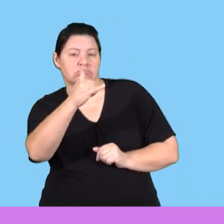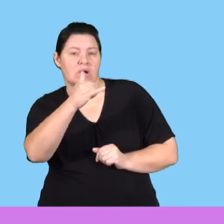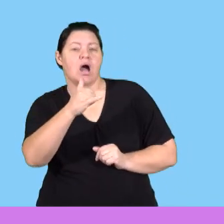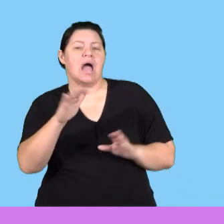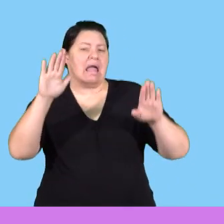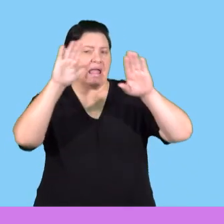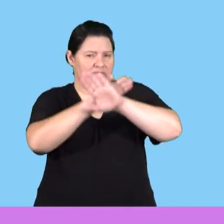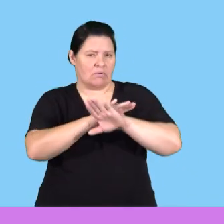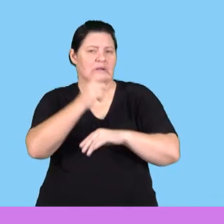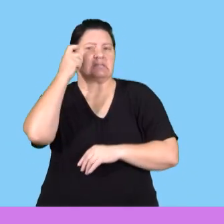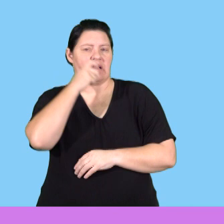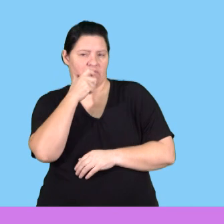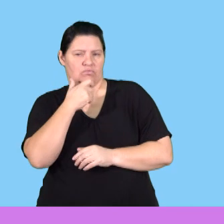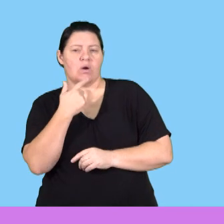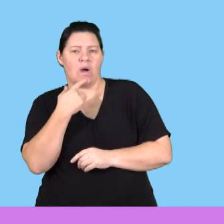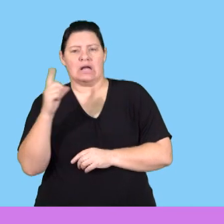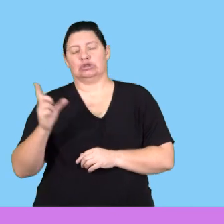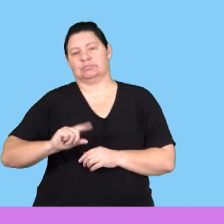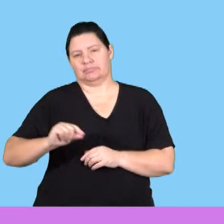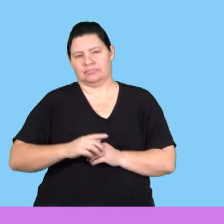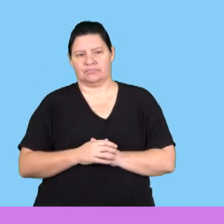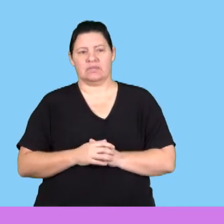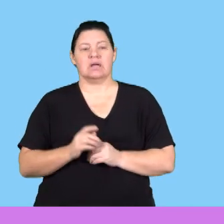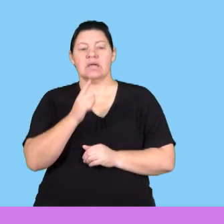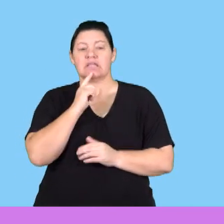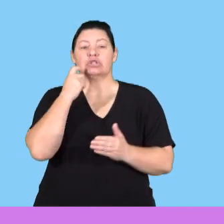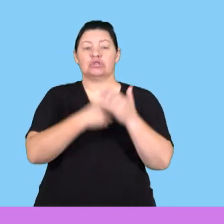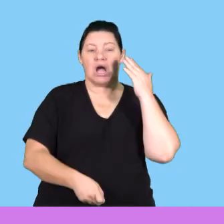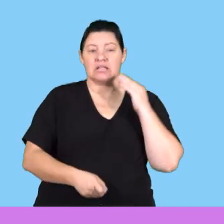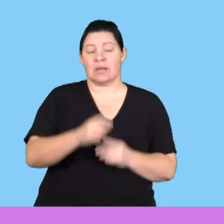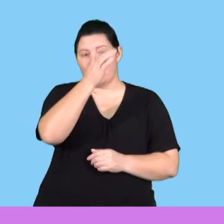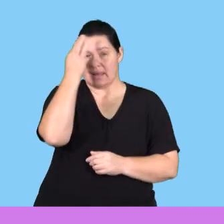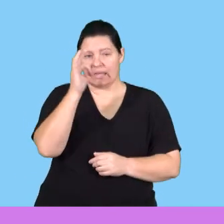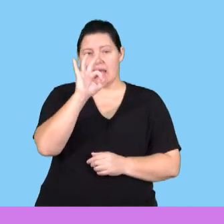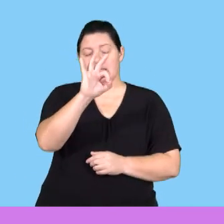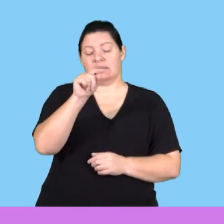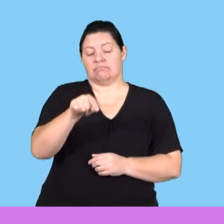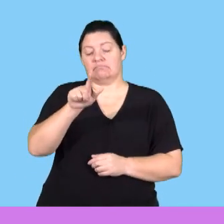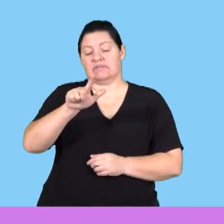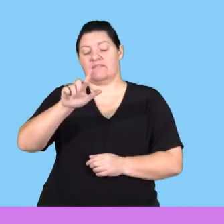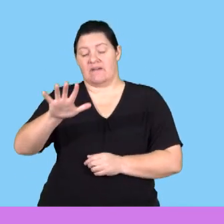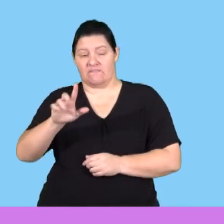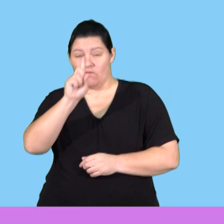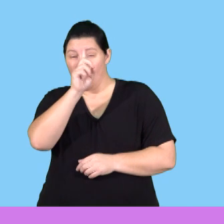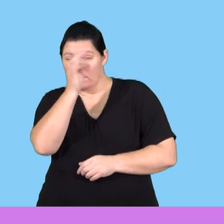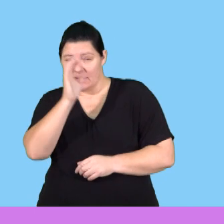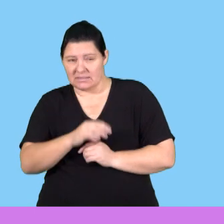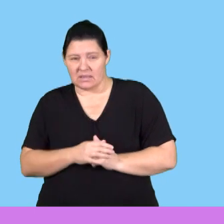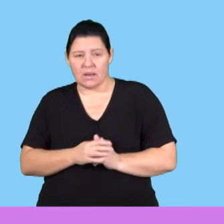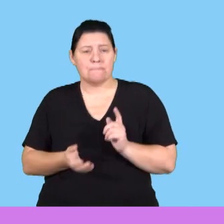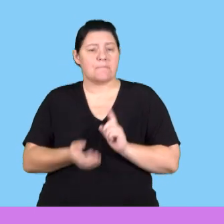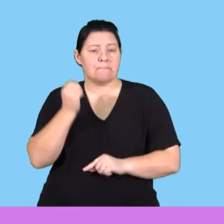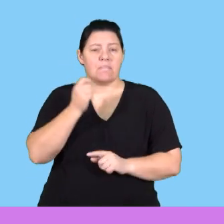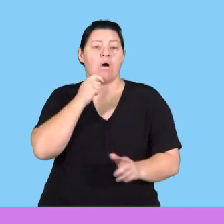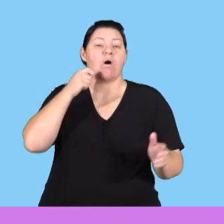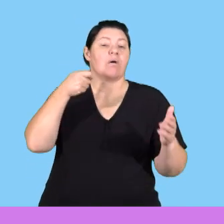on landline in the evening with a cell phone as it is cheaper. The charge per minute is 3.75 rand.